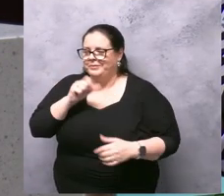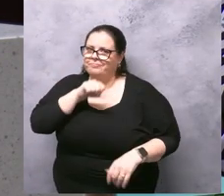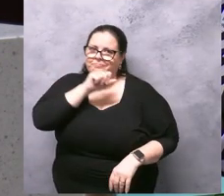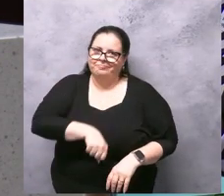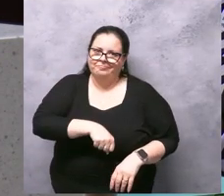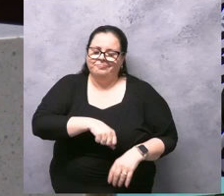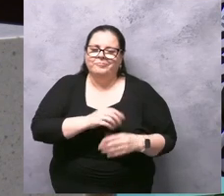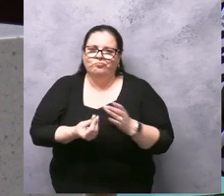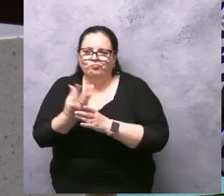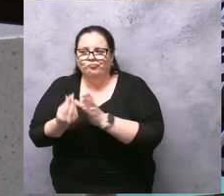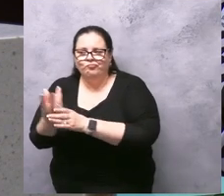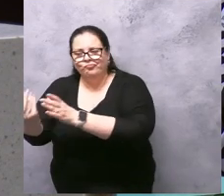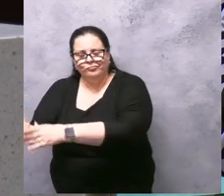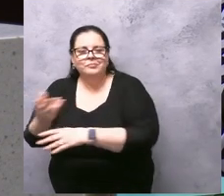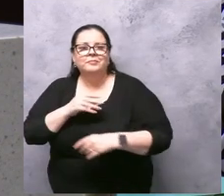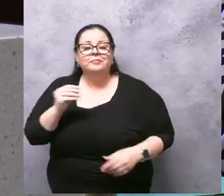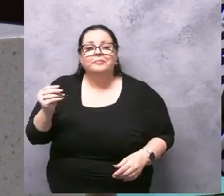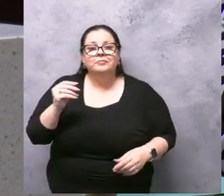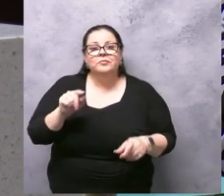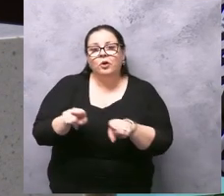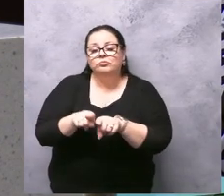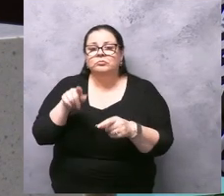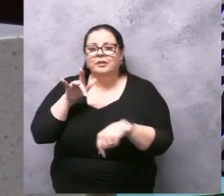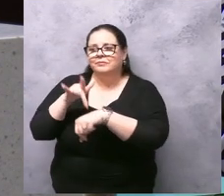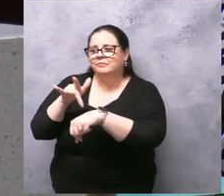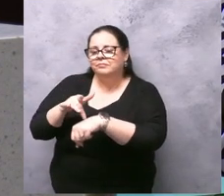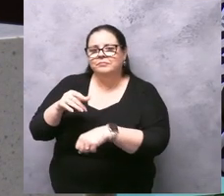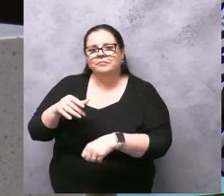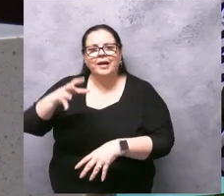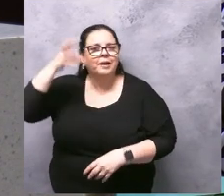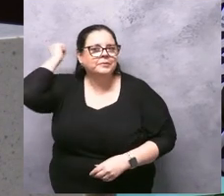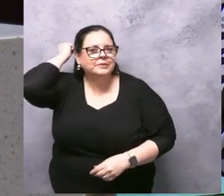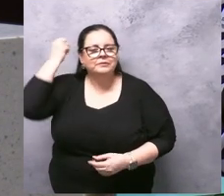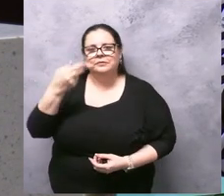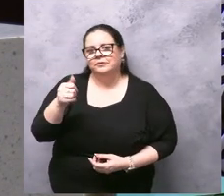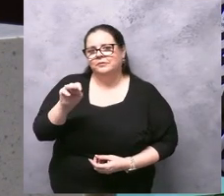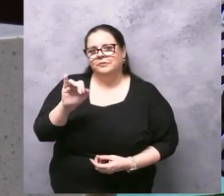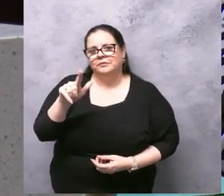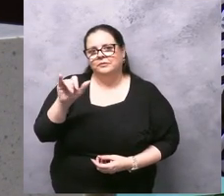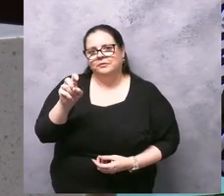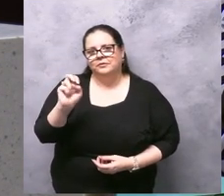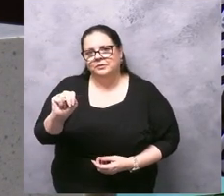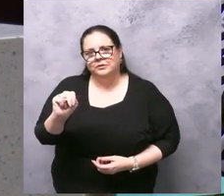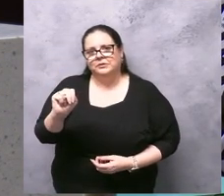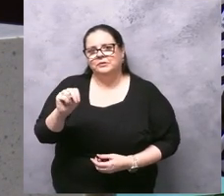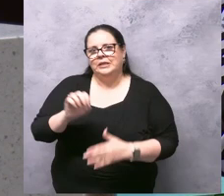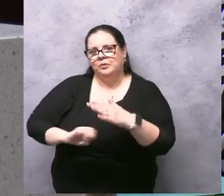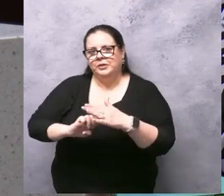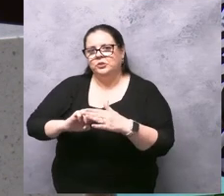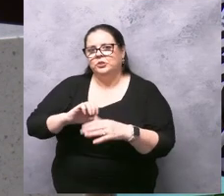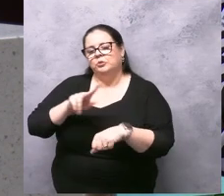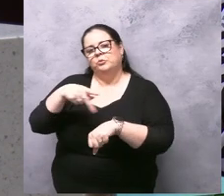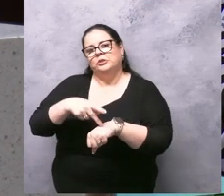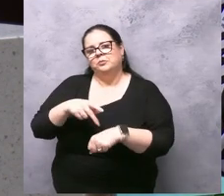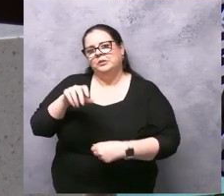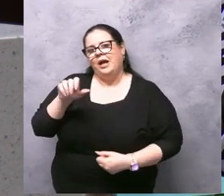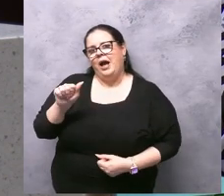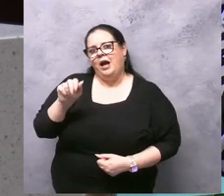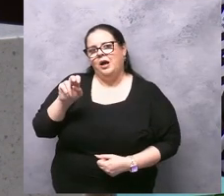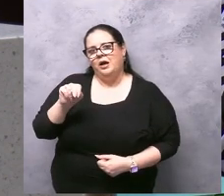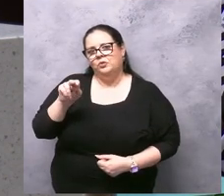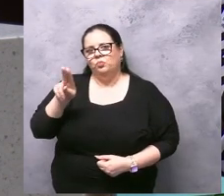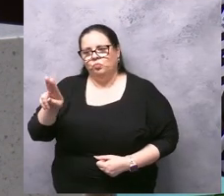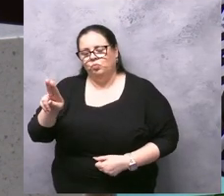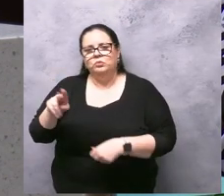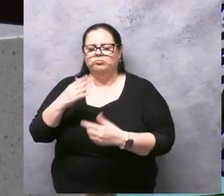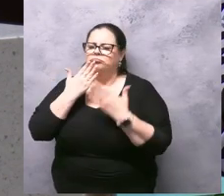gardening. And then I also visited with Hamilton Elementary, Principal Sage Papia-Anu. It was very sweet.